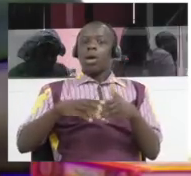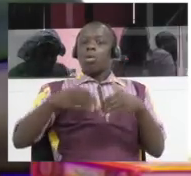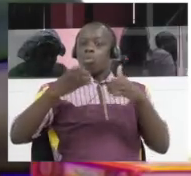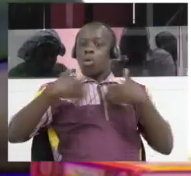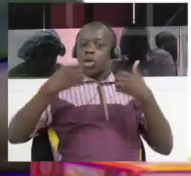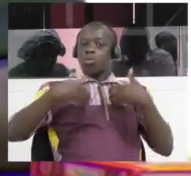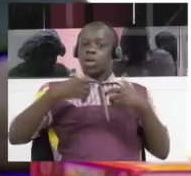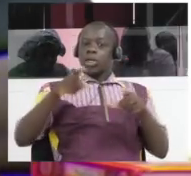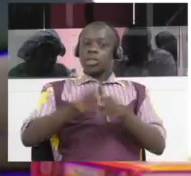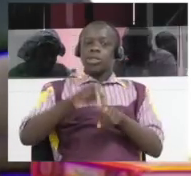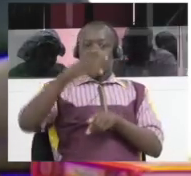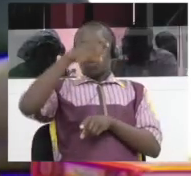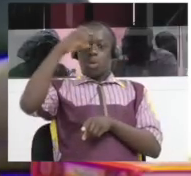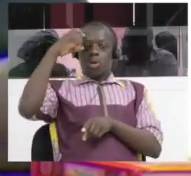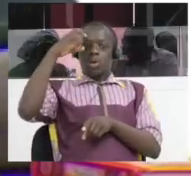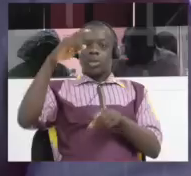baboon eat.